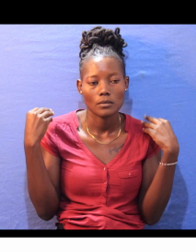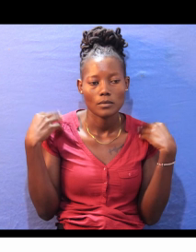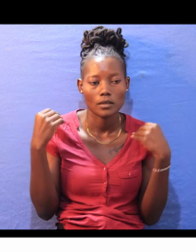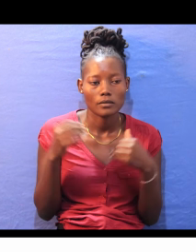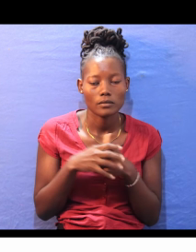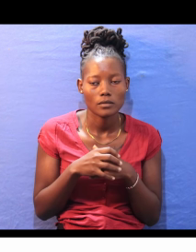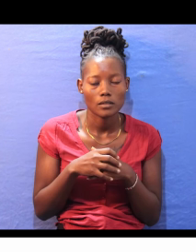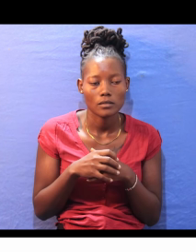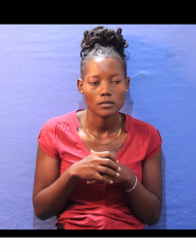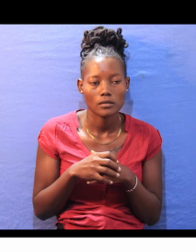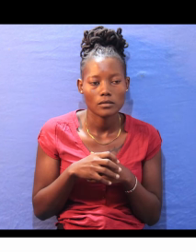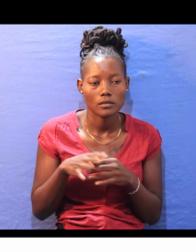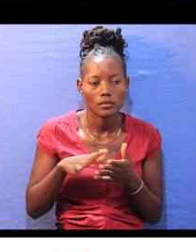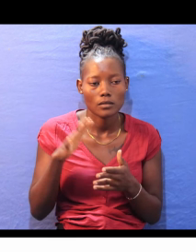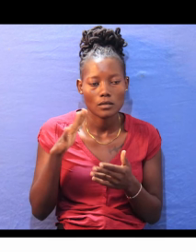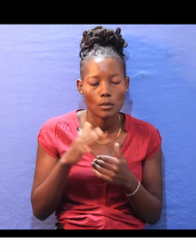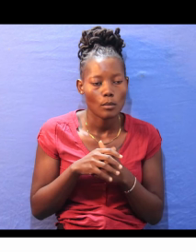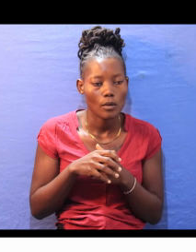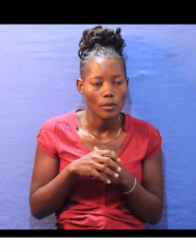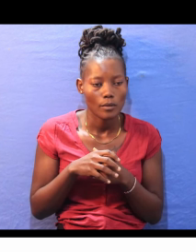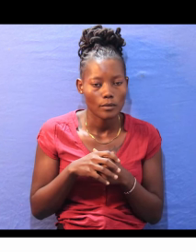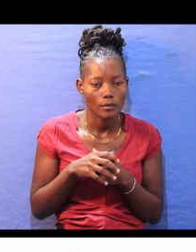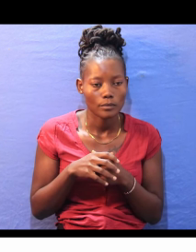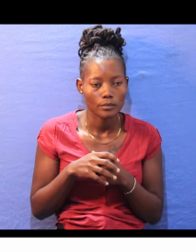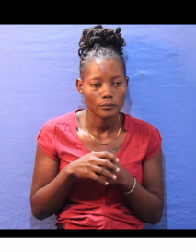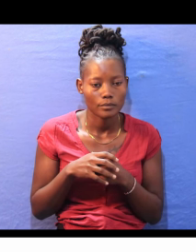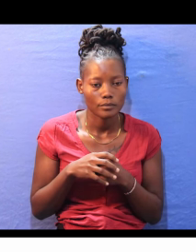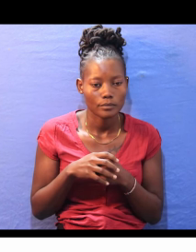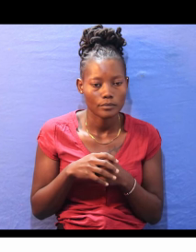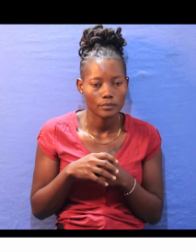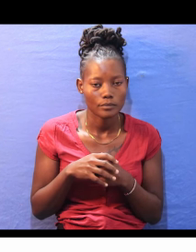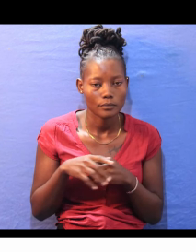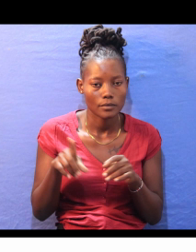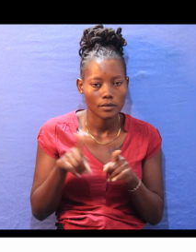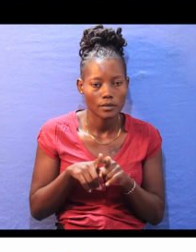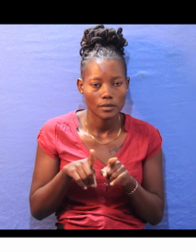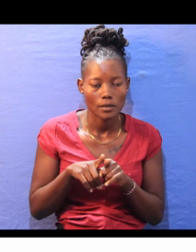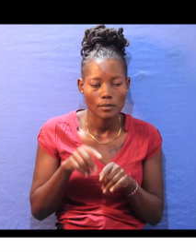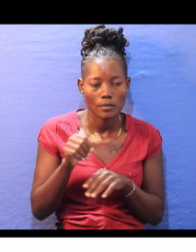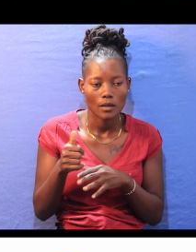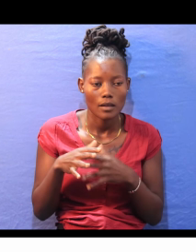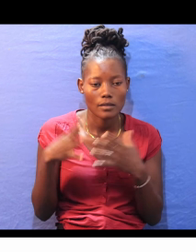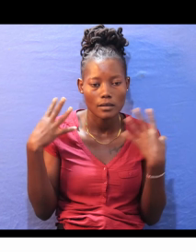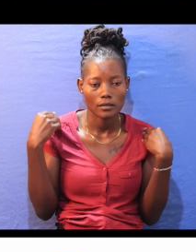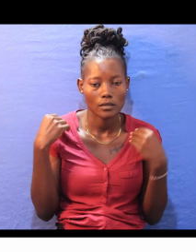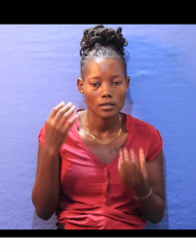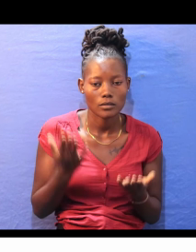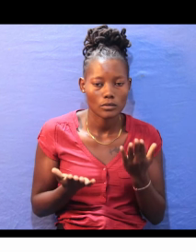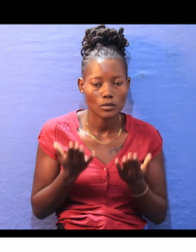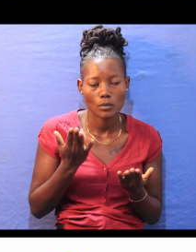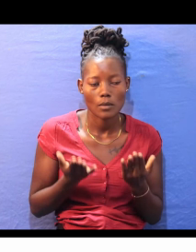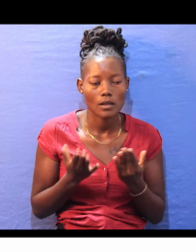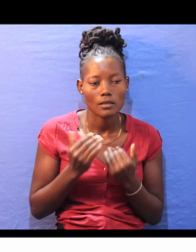health, especially mobility and special exercises to balance the stress to the